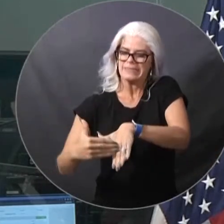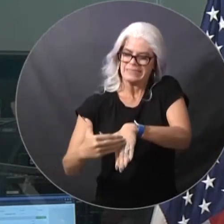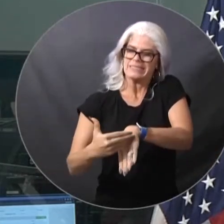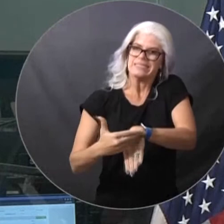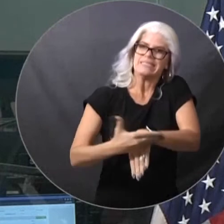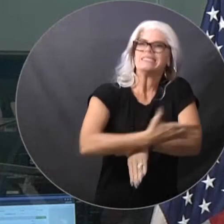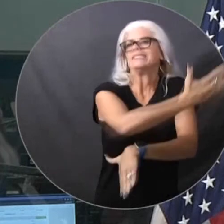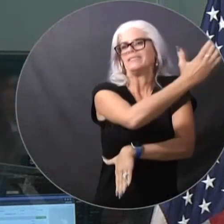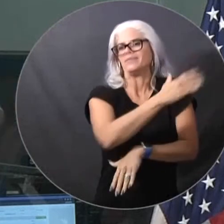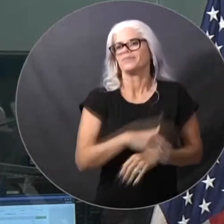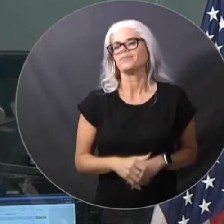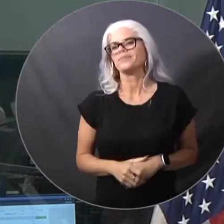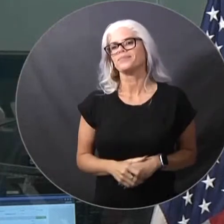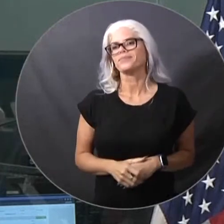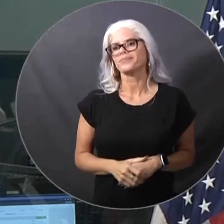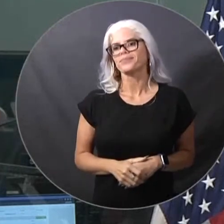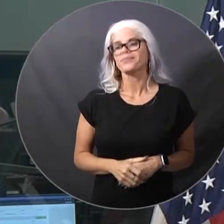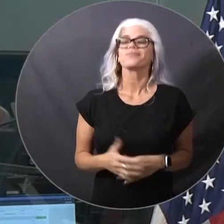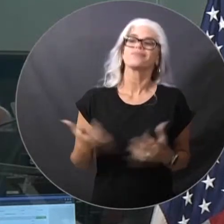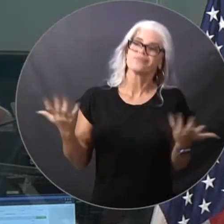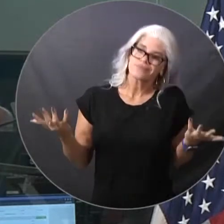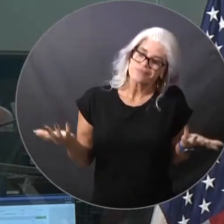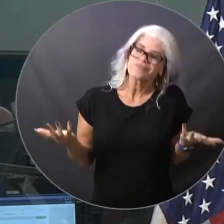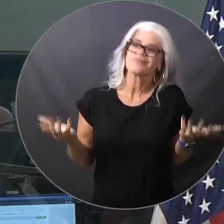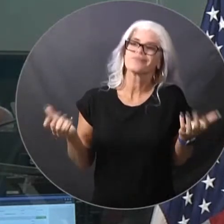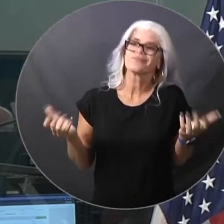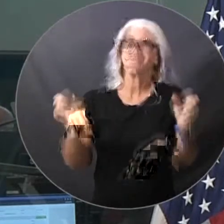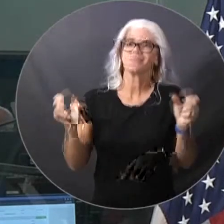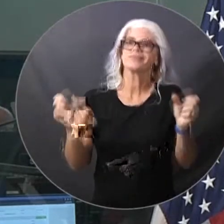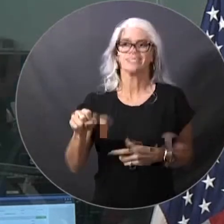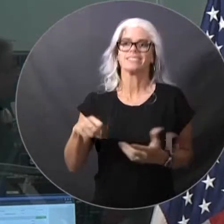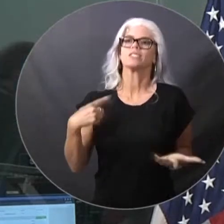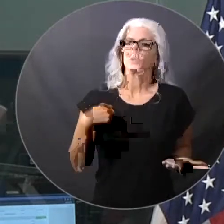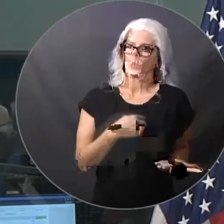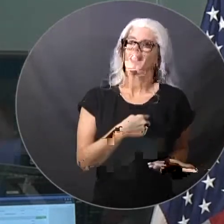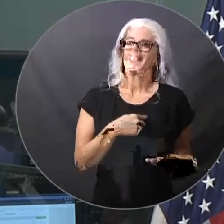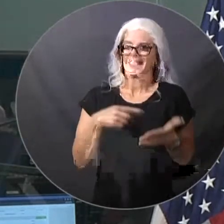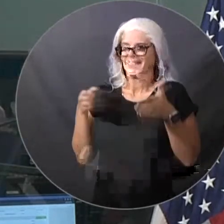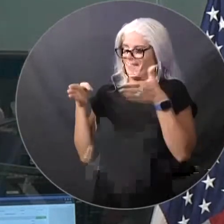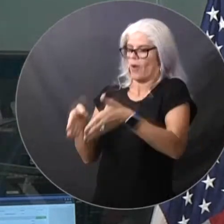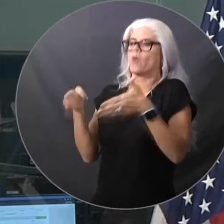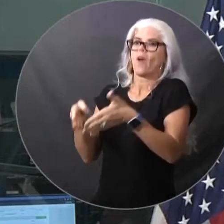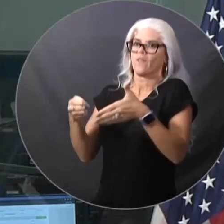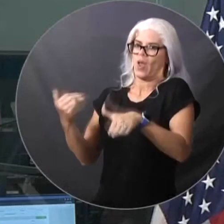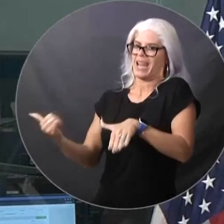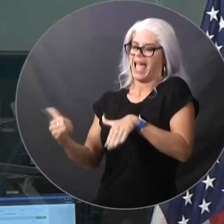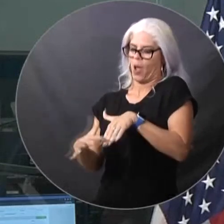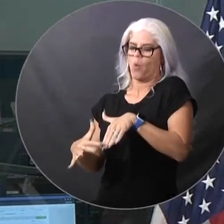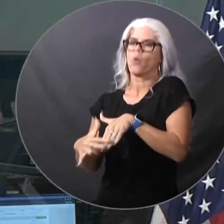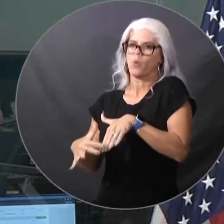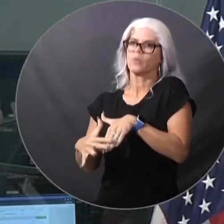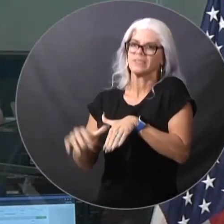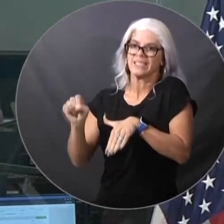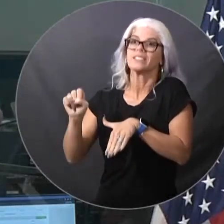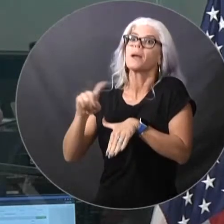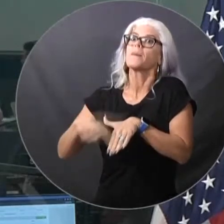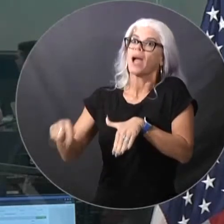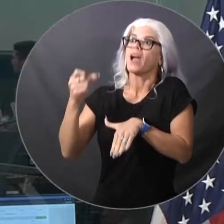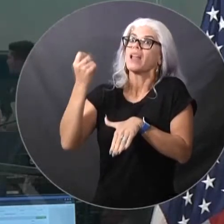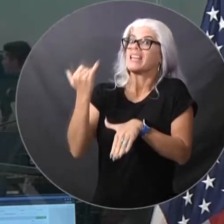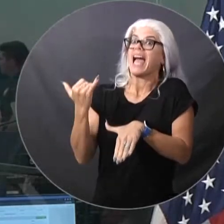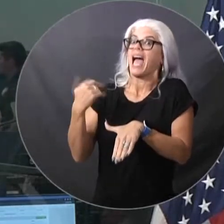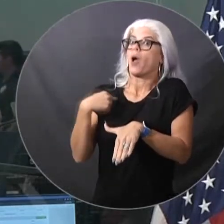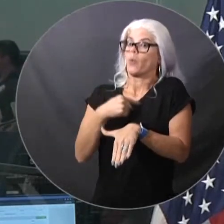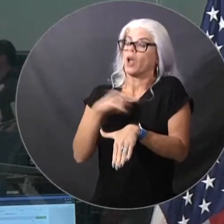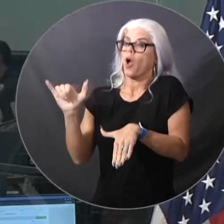Ocean. There are, as much as we're focused on Southwest Florida, very important, obviously, when you have a storm of this nature.